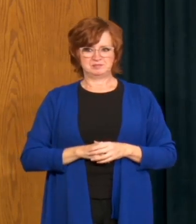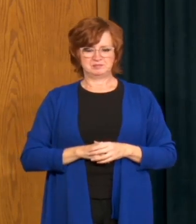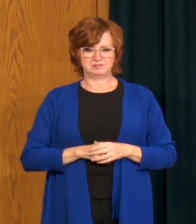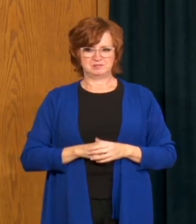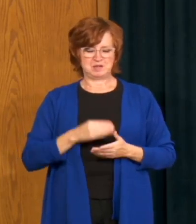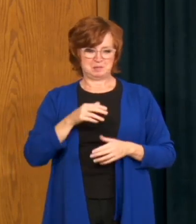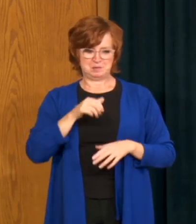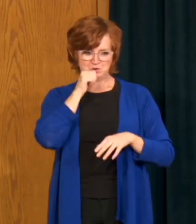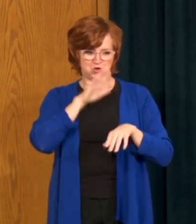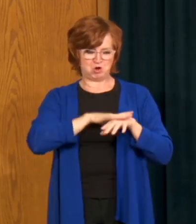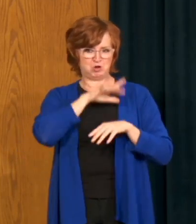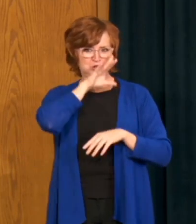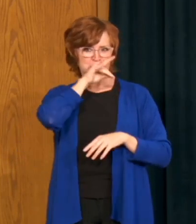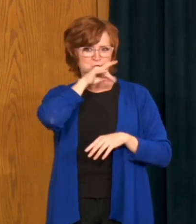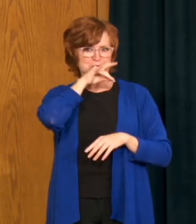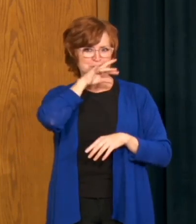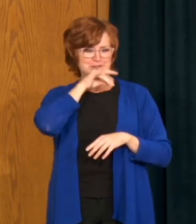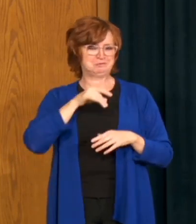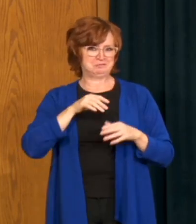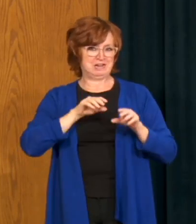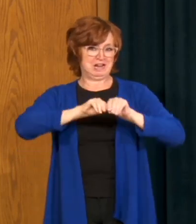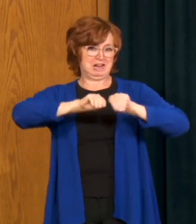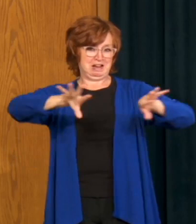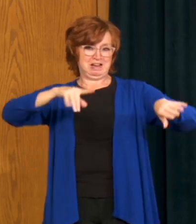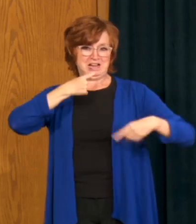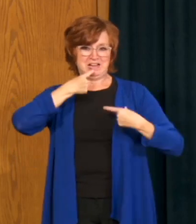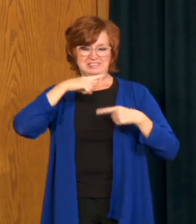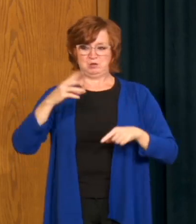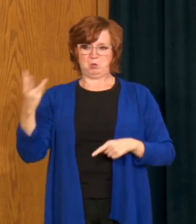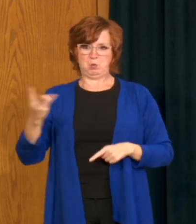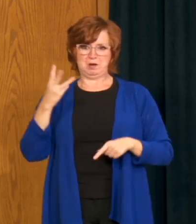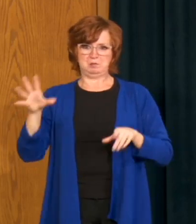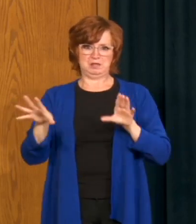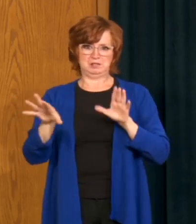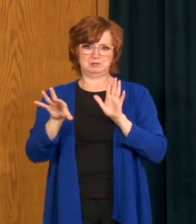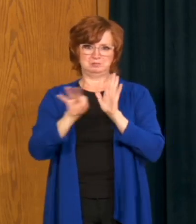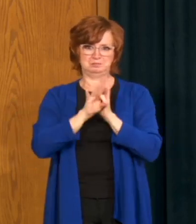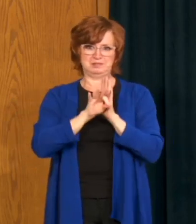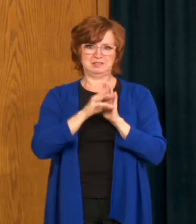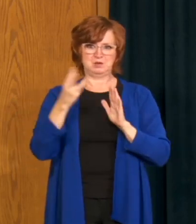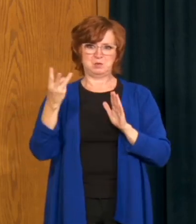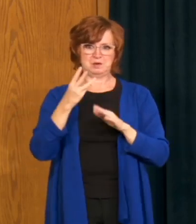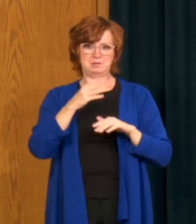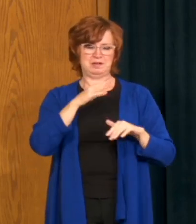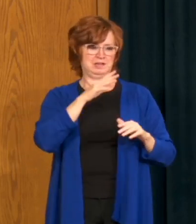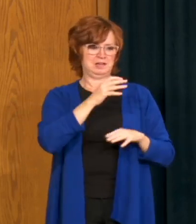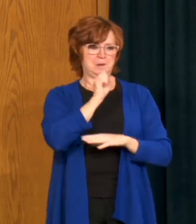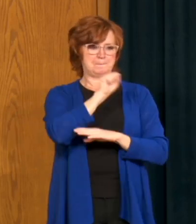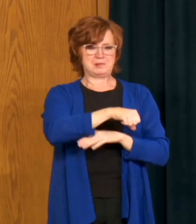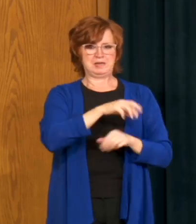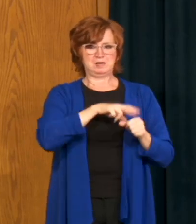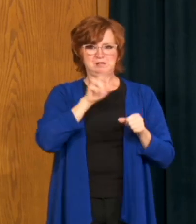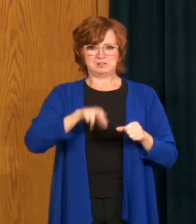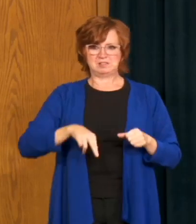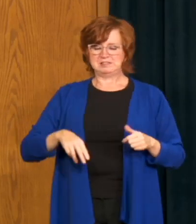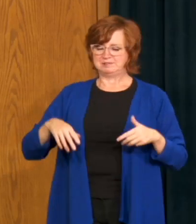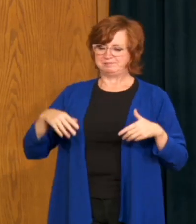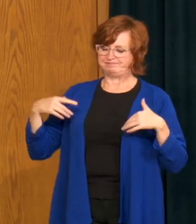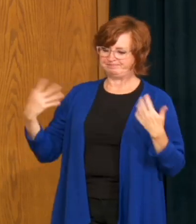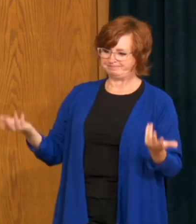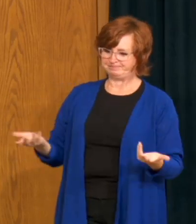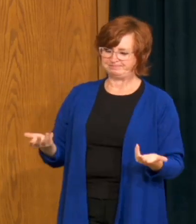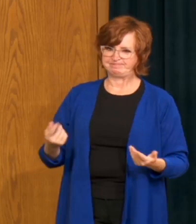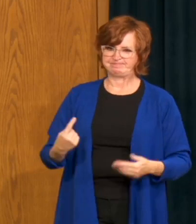Twitter yet, but it's been announced. What do you think of Winnipeg beating out Regina for the hub city? Well,